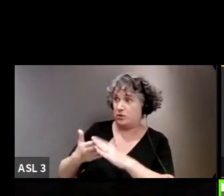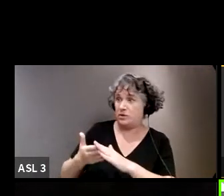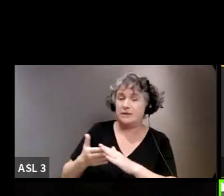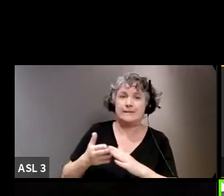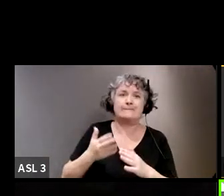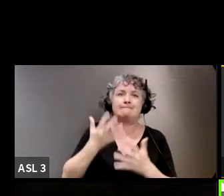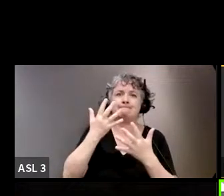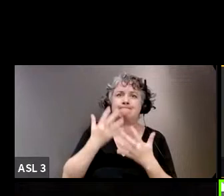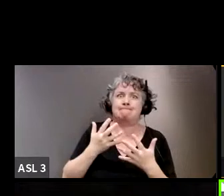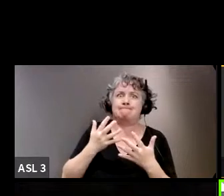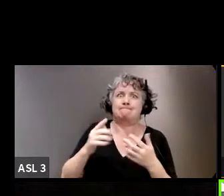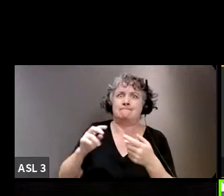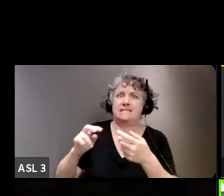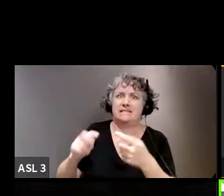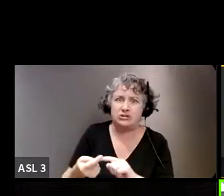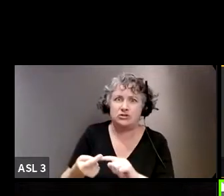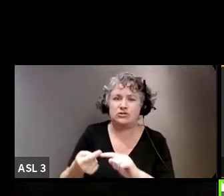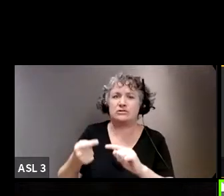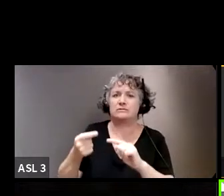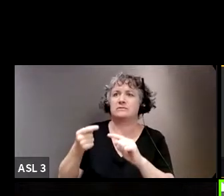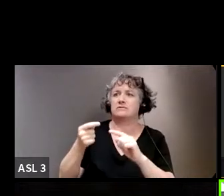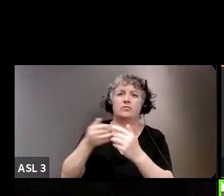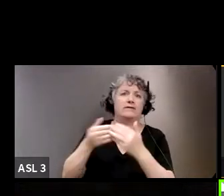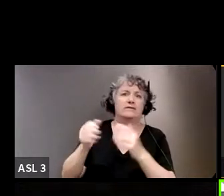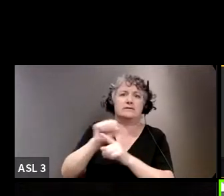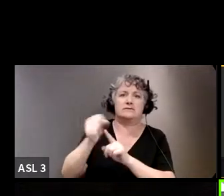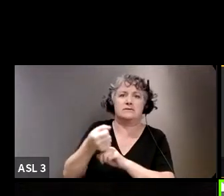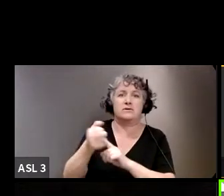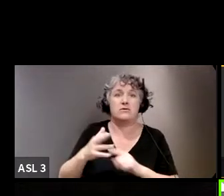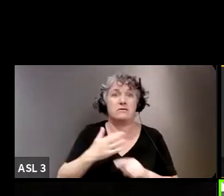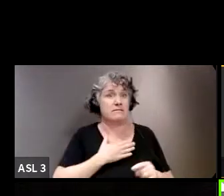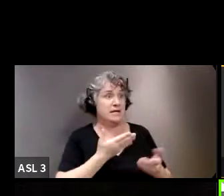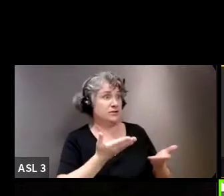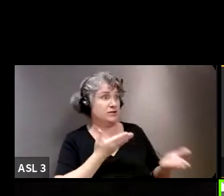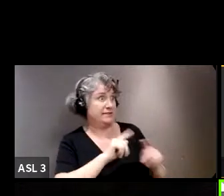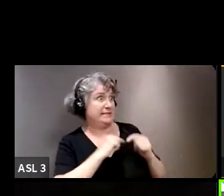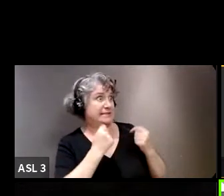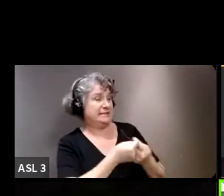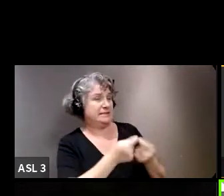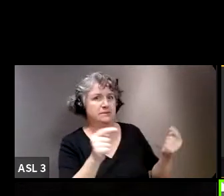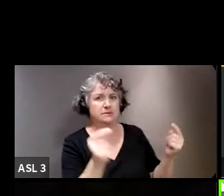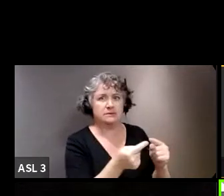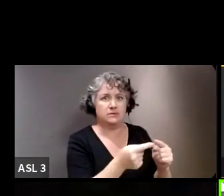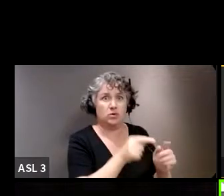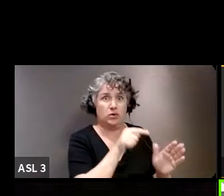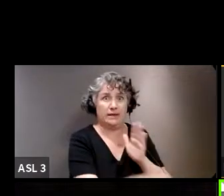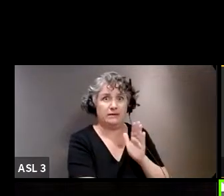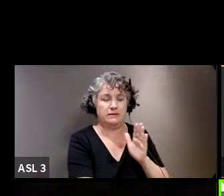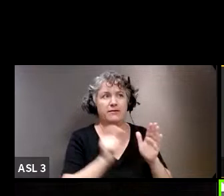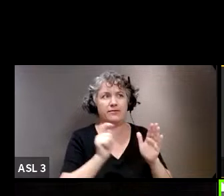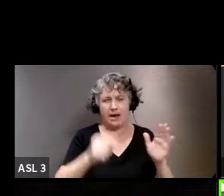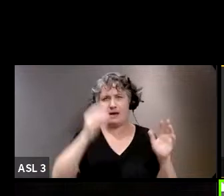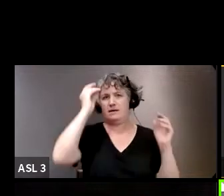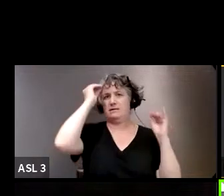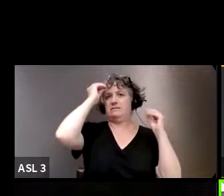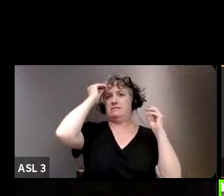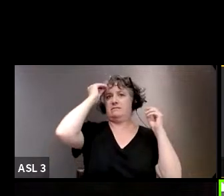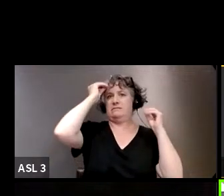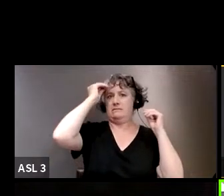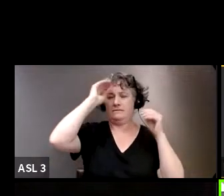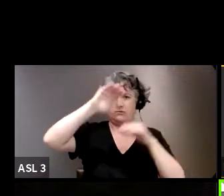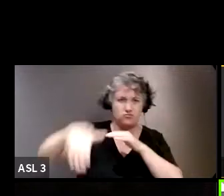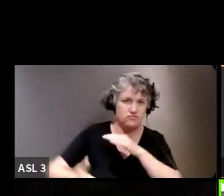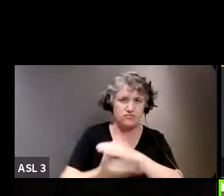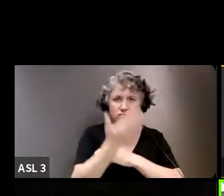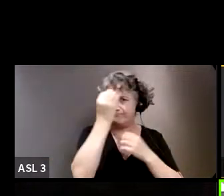injured in whatever the circumstances or a member of my service tragically injured or killed that's what really keeps him tonight the